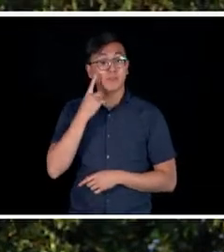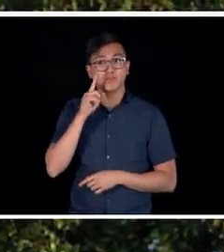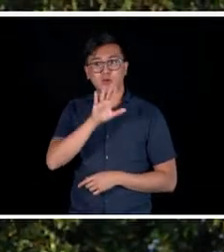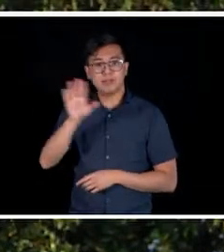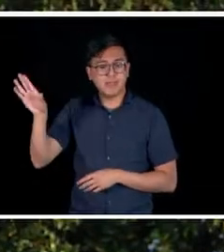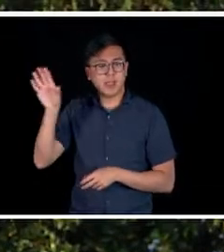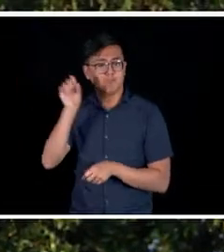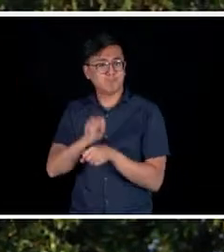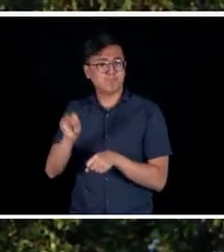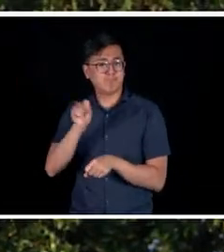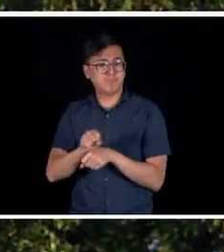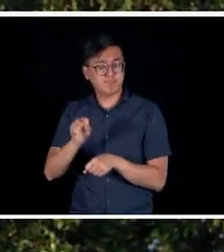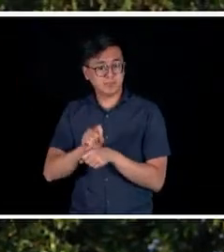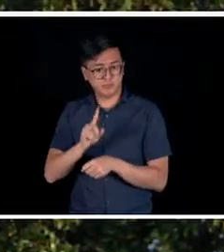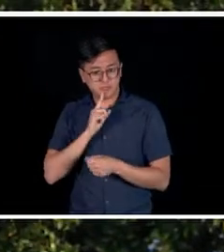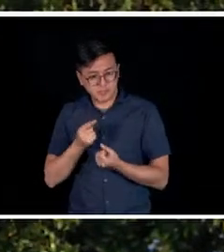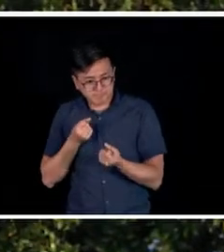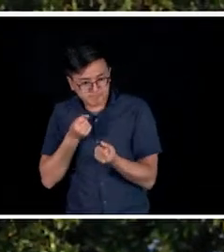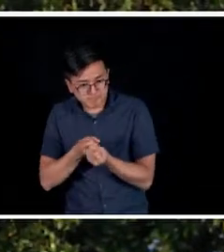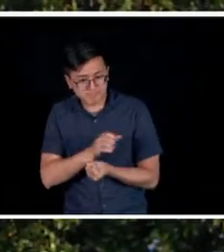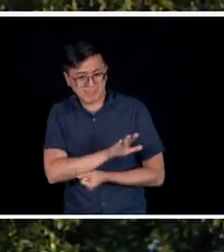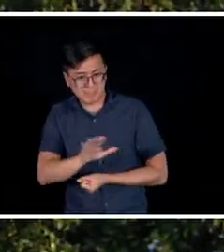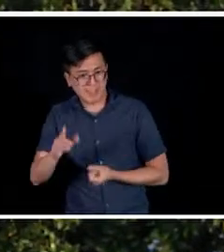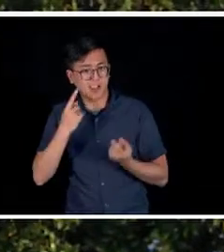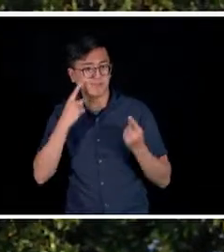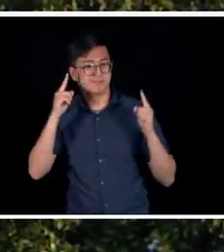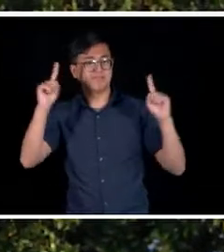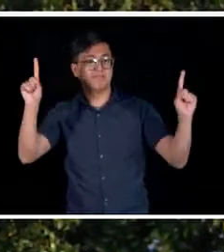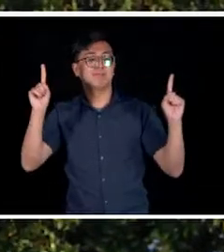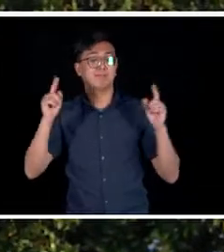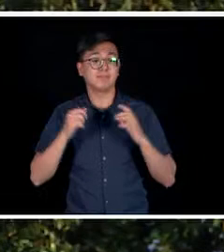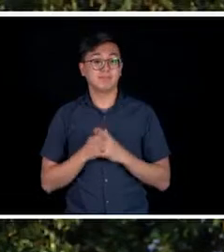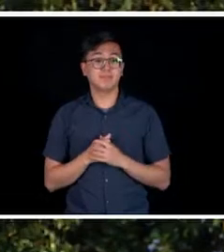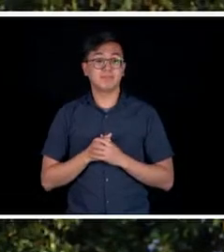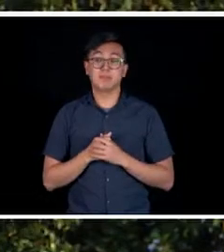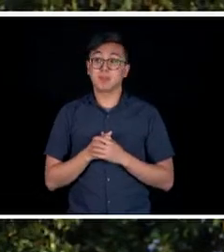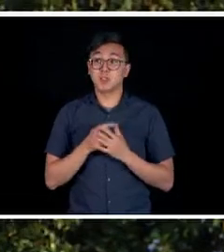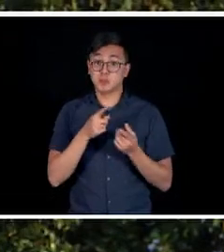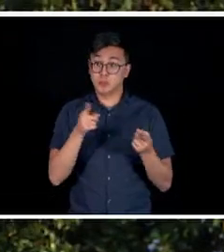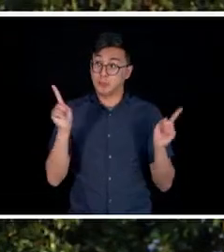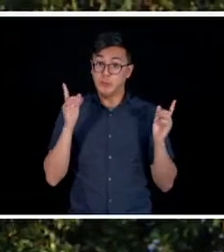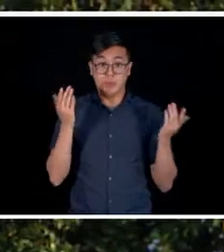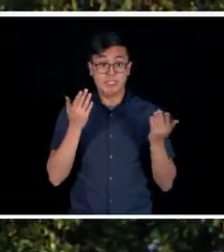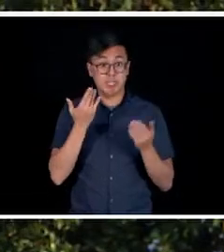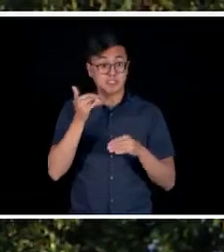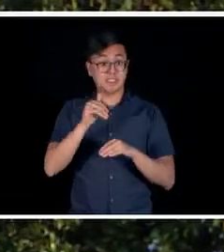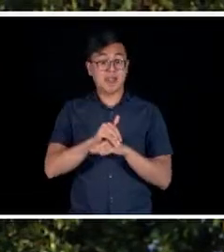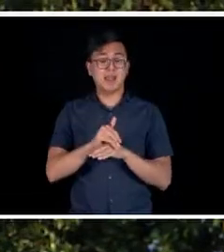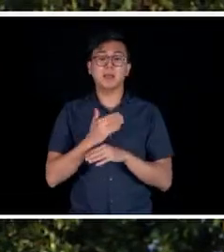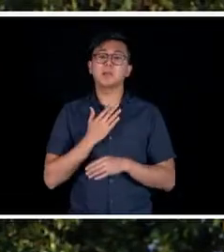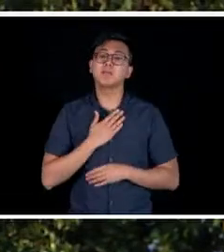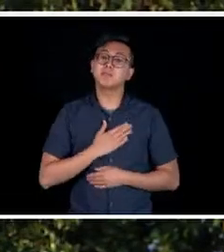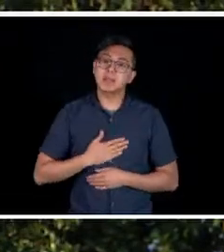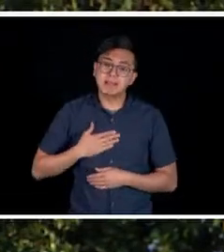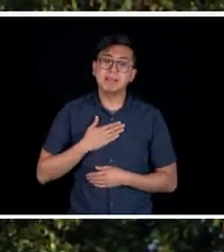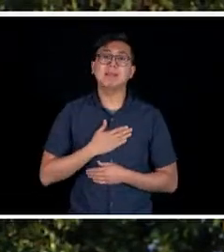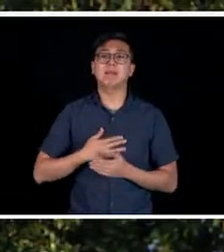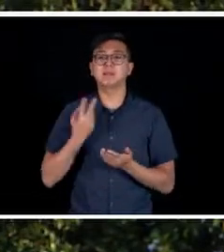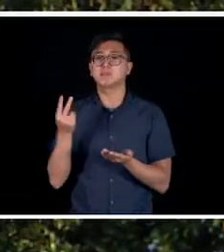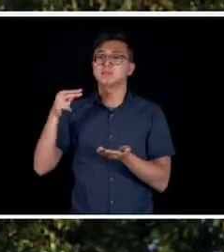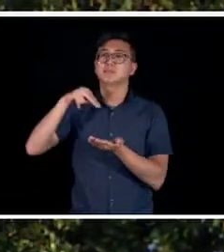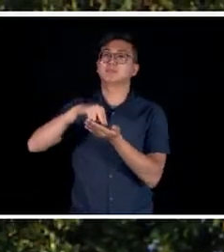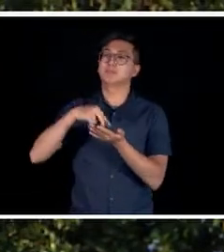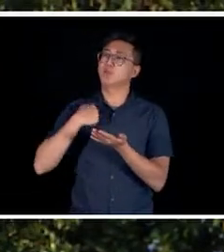dedication to student success. For those who are present tonight, we kindly ask you to please rise to be